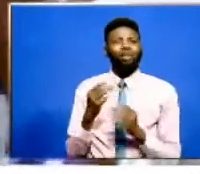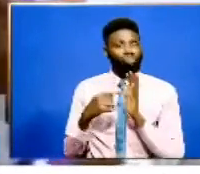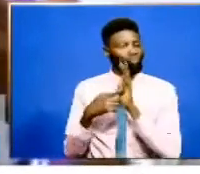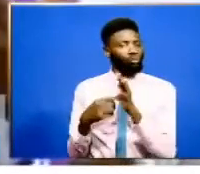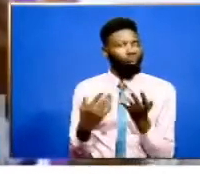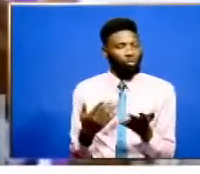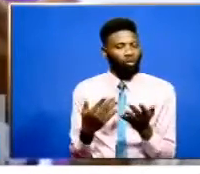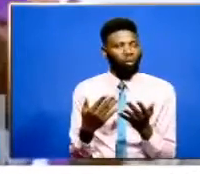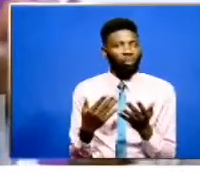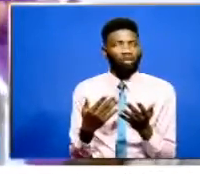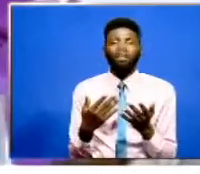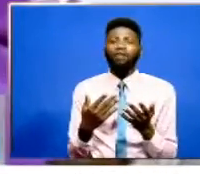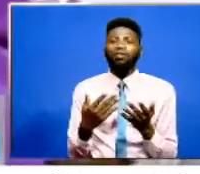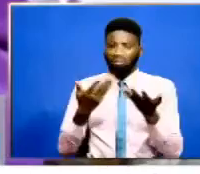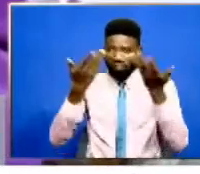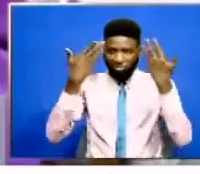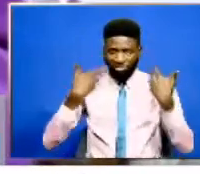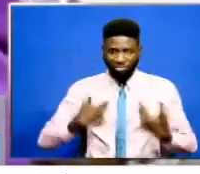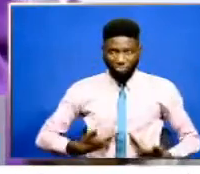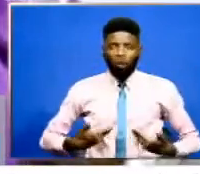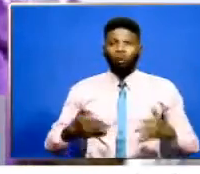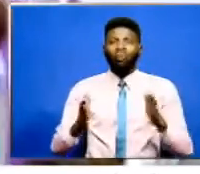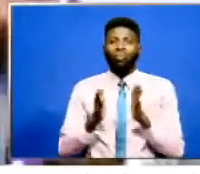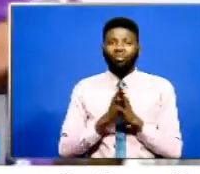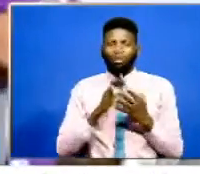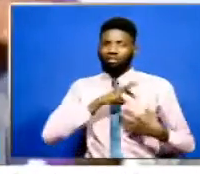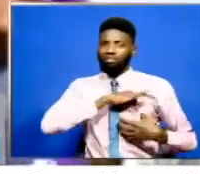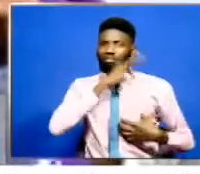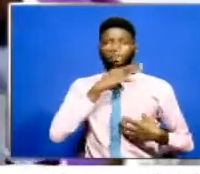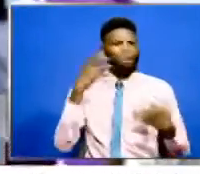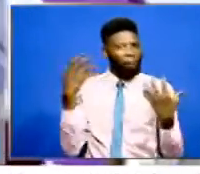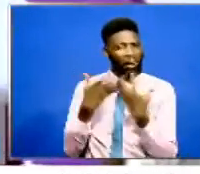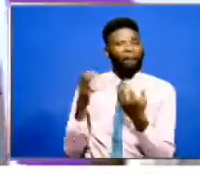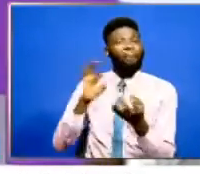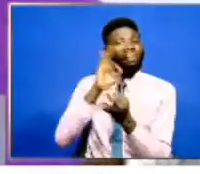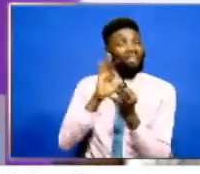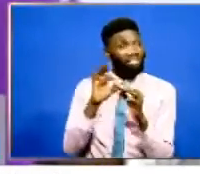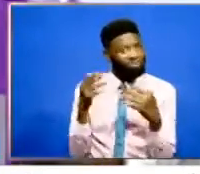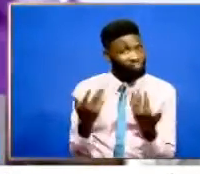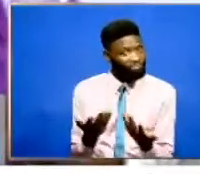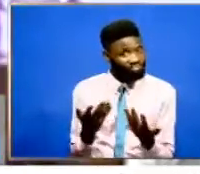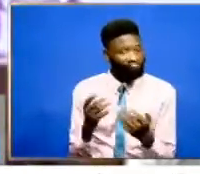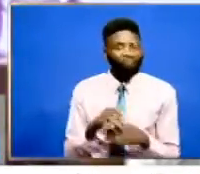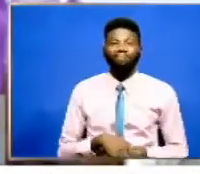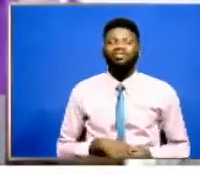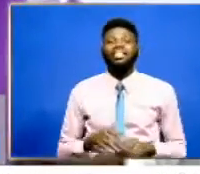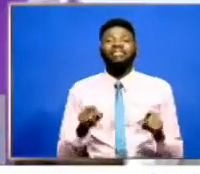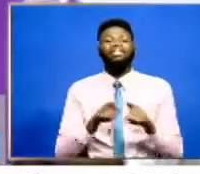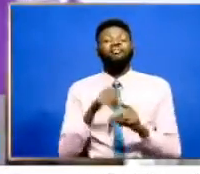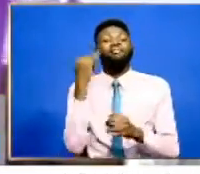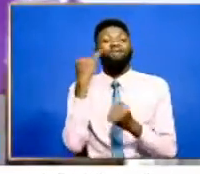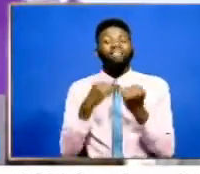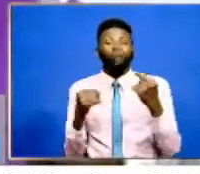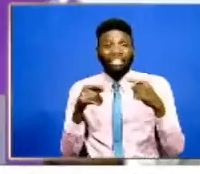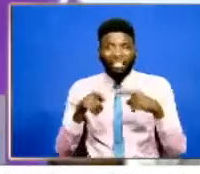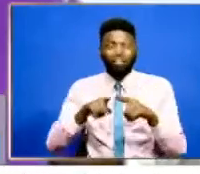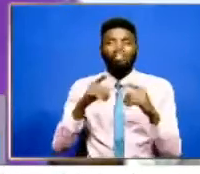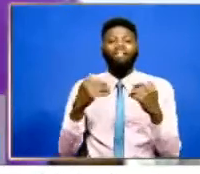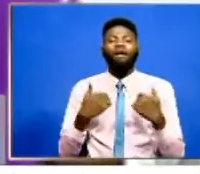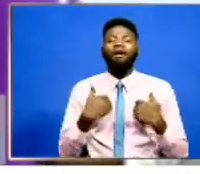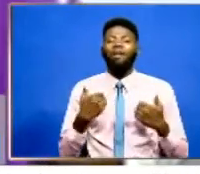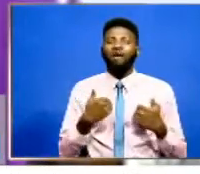your appearances? That is harmony. And lastly, do you have the character of